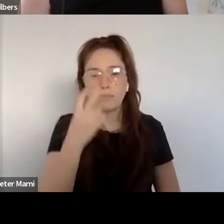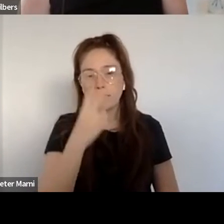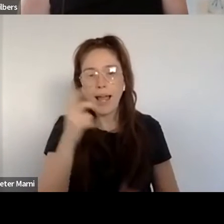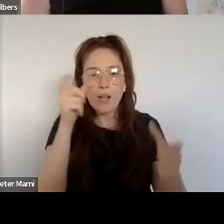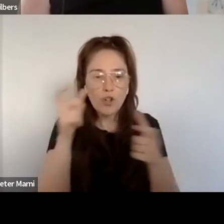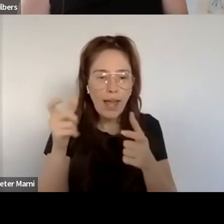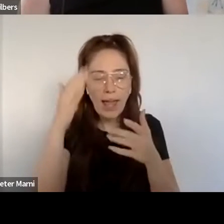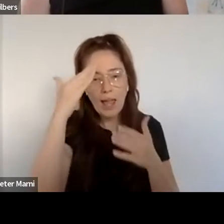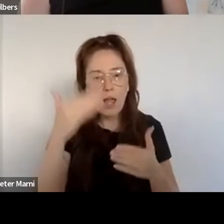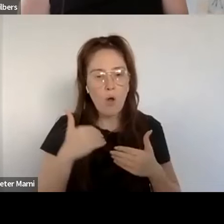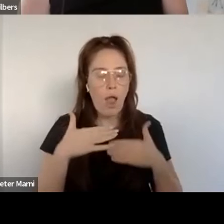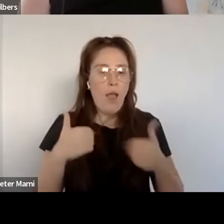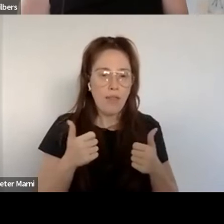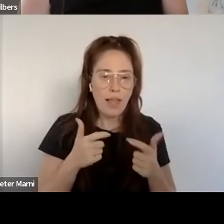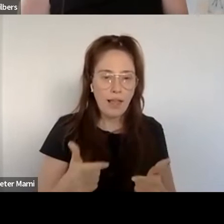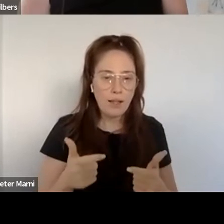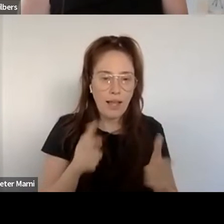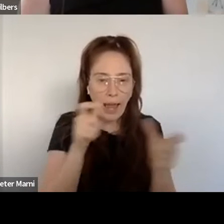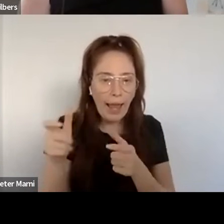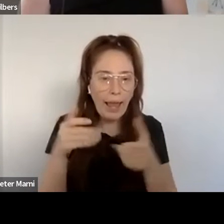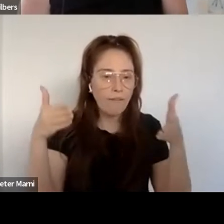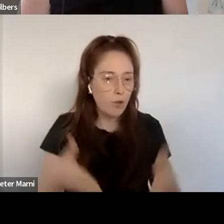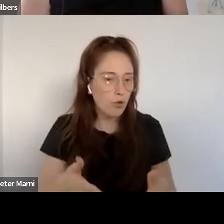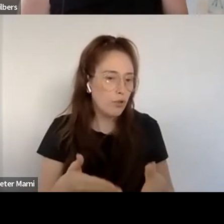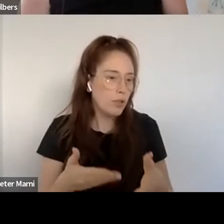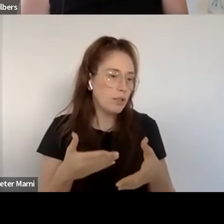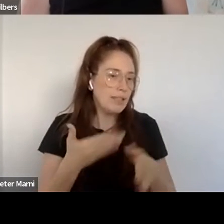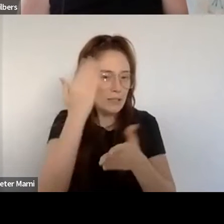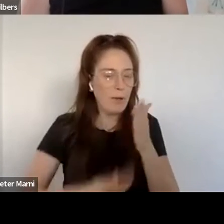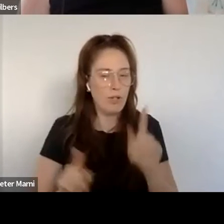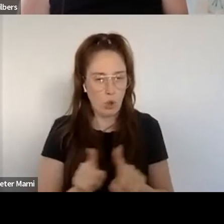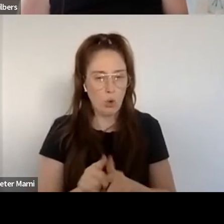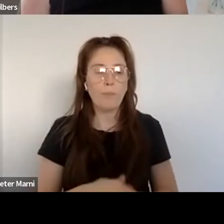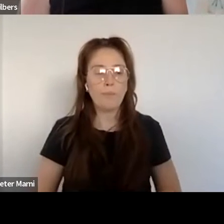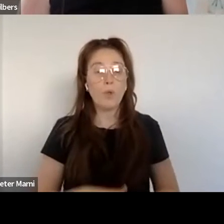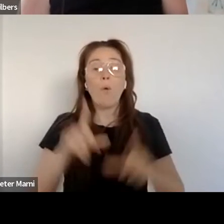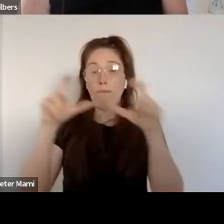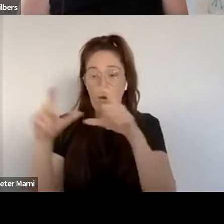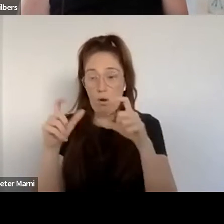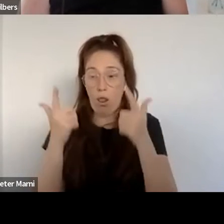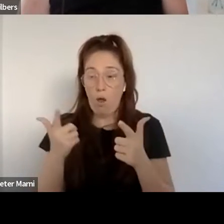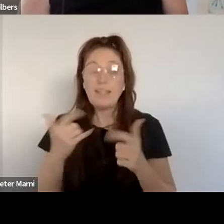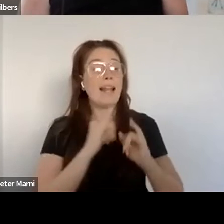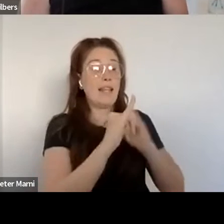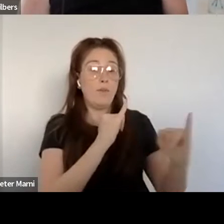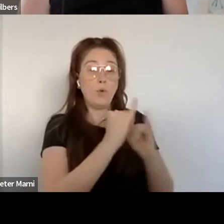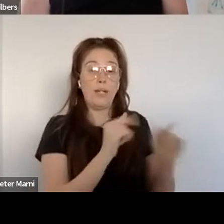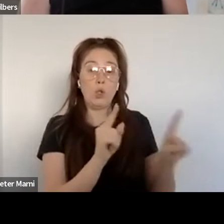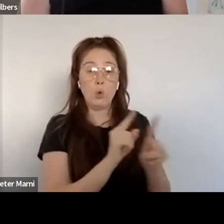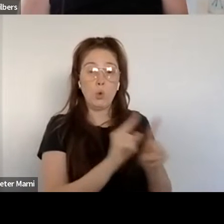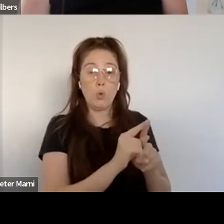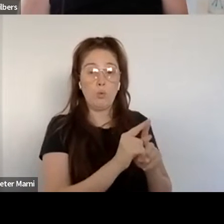in general. And besides the photography that I was doing there, I was interviewing a lot of people and talking to them about